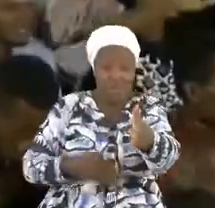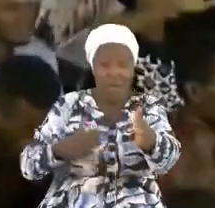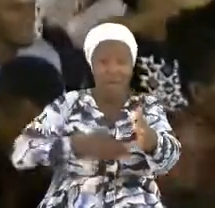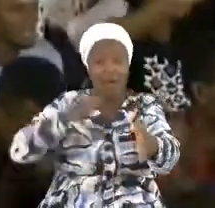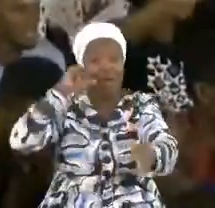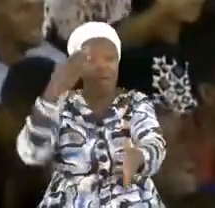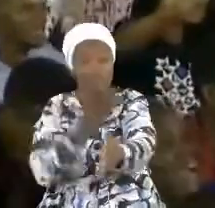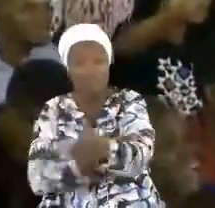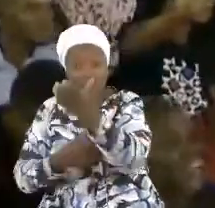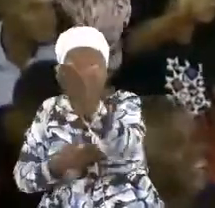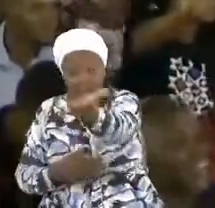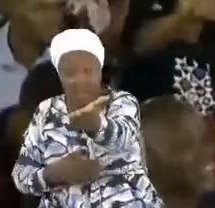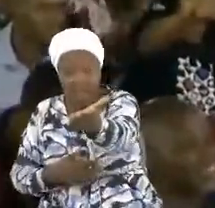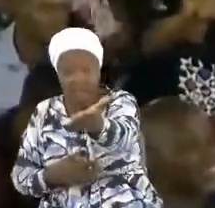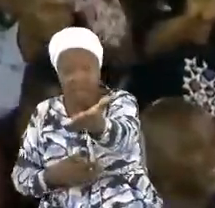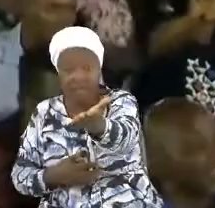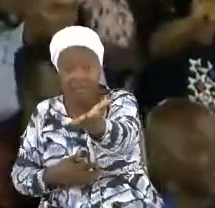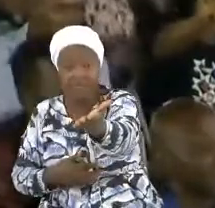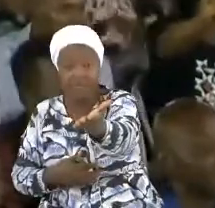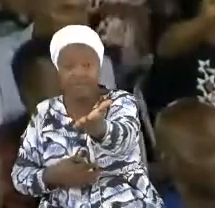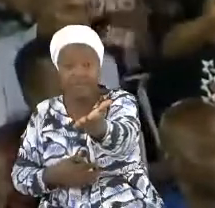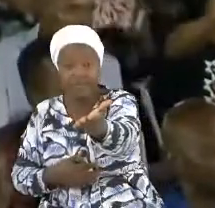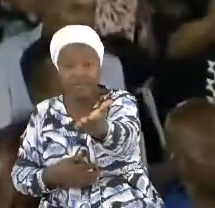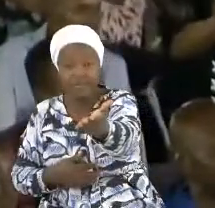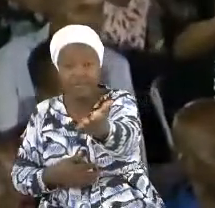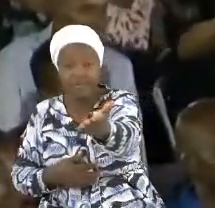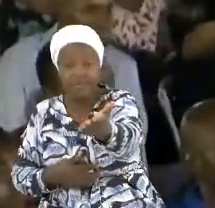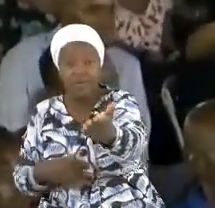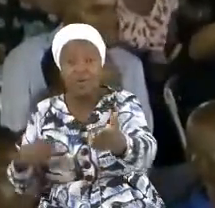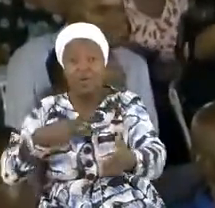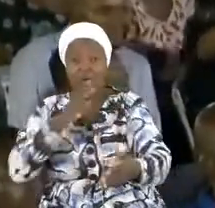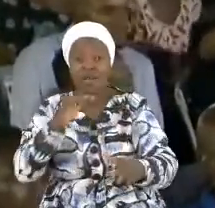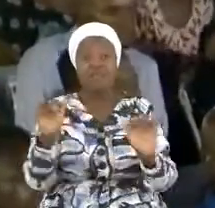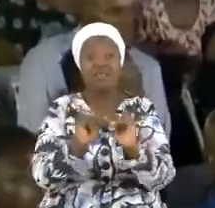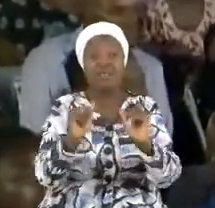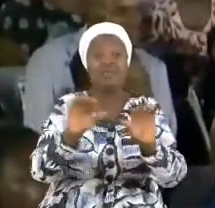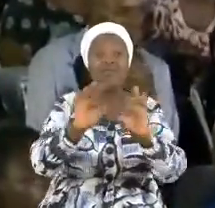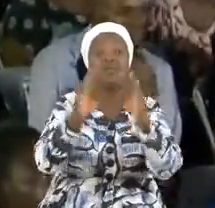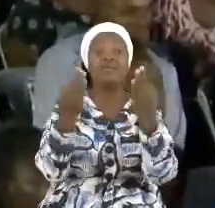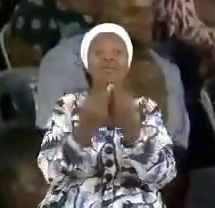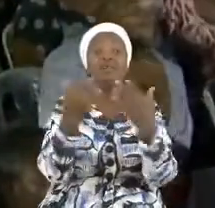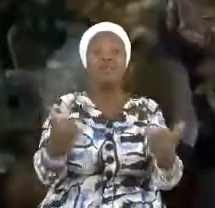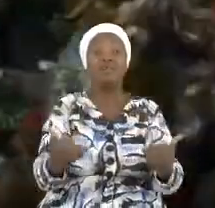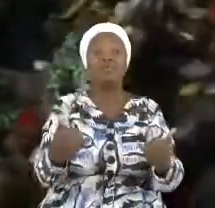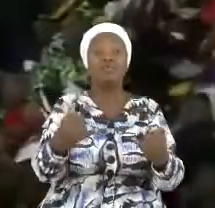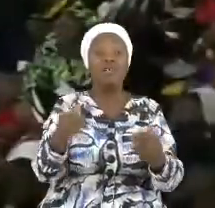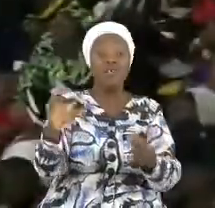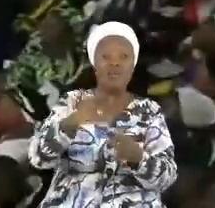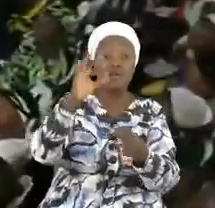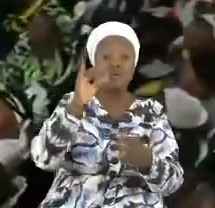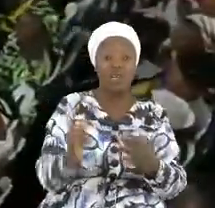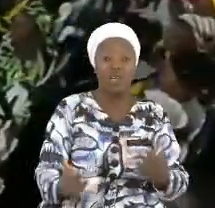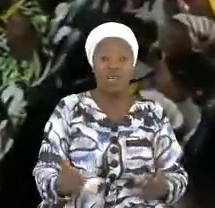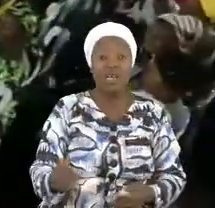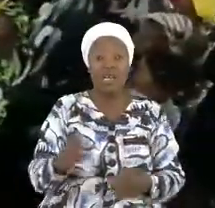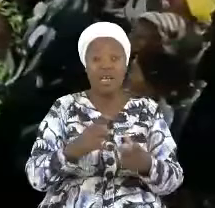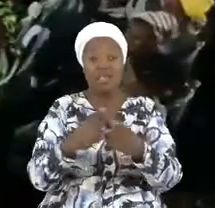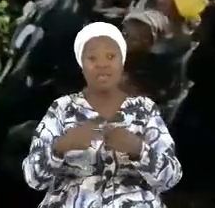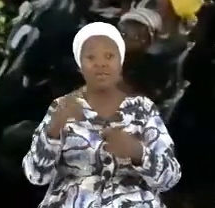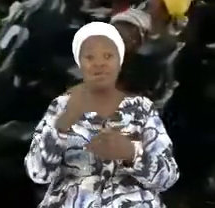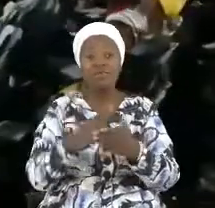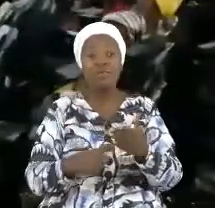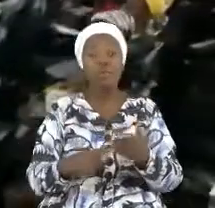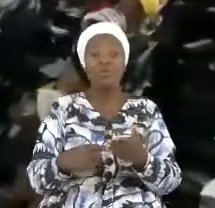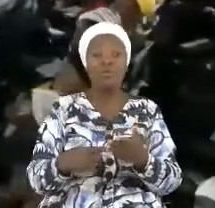there, we're in the same family now, spiritually, and what he does for the head of the